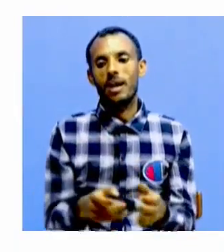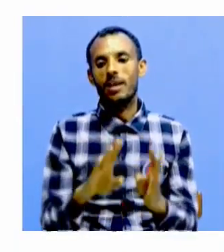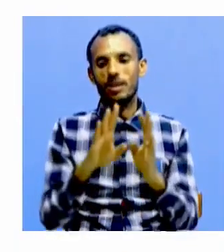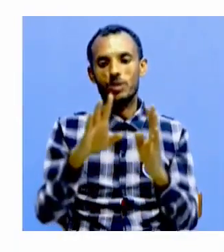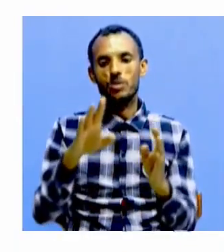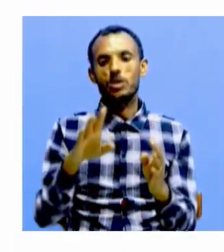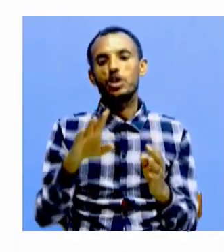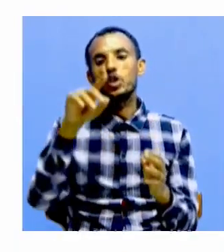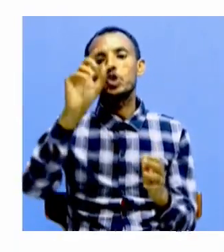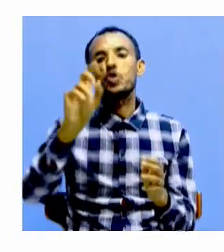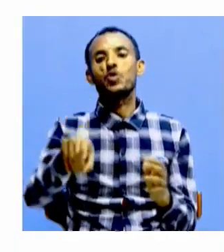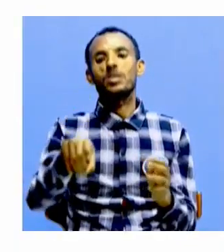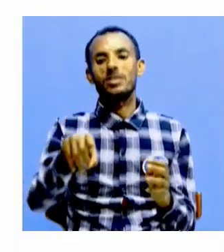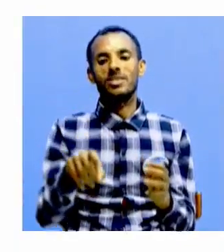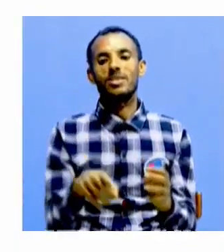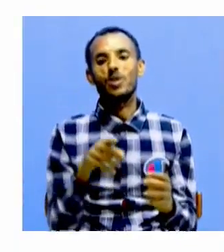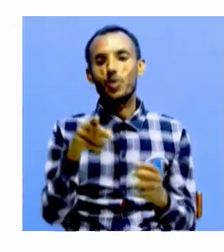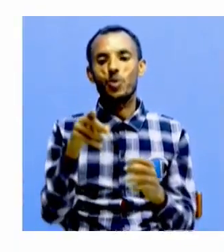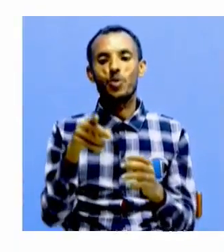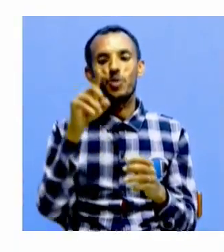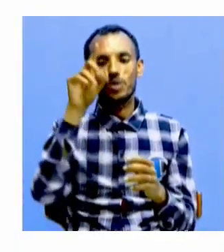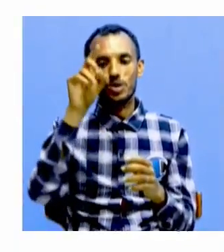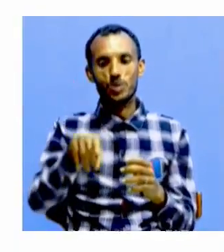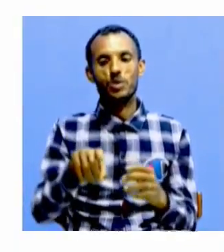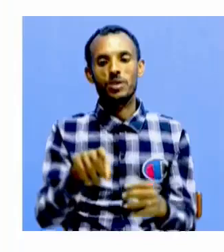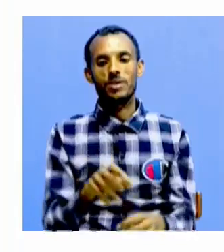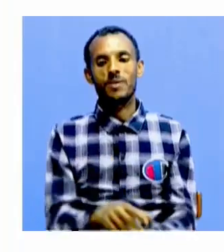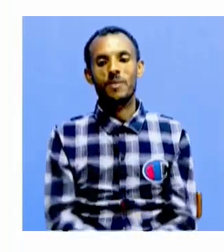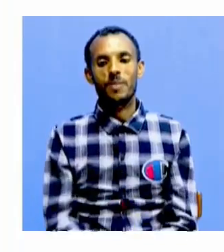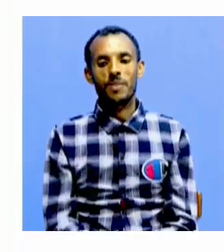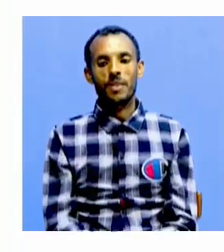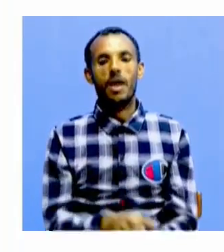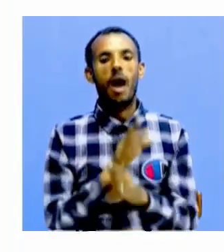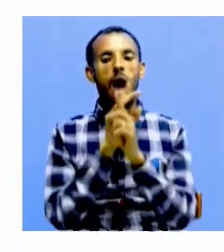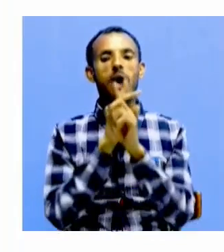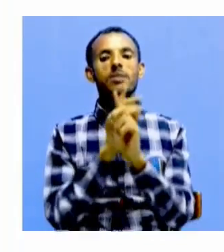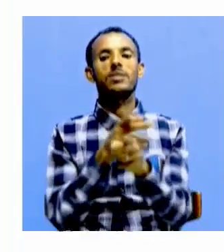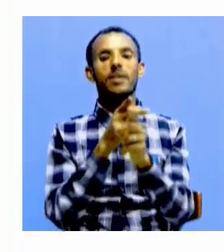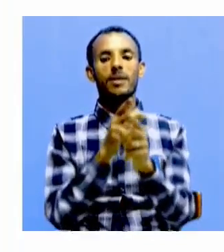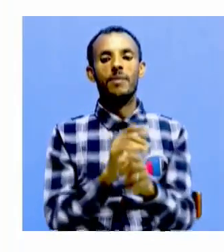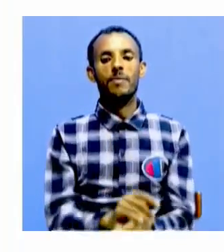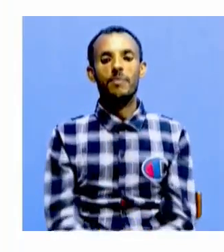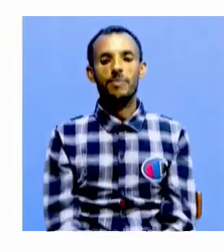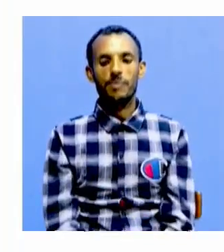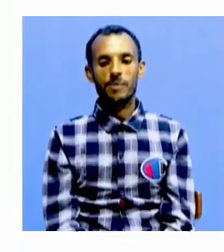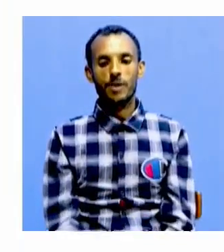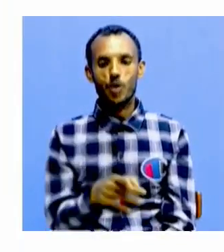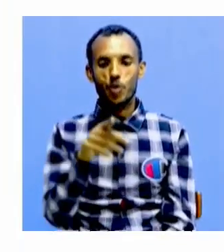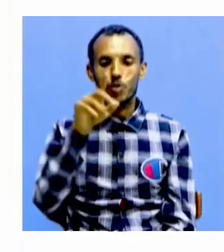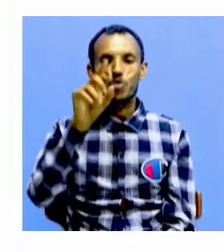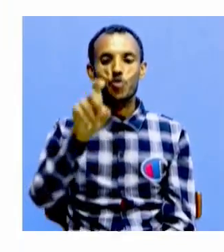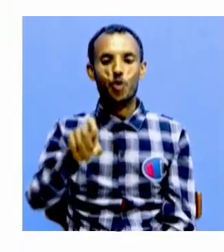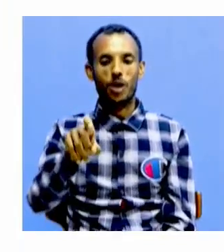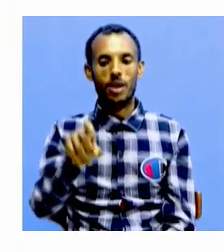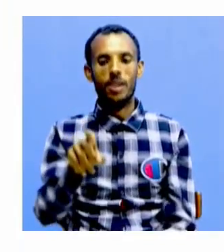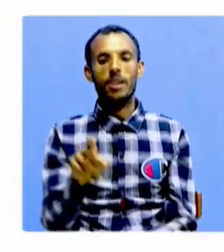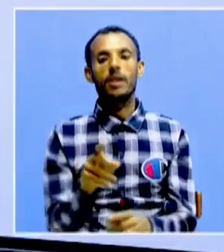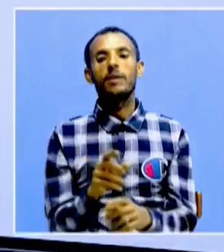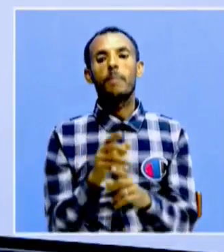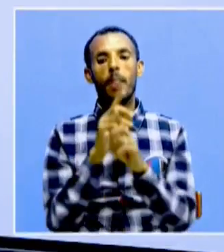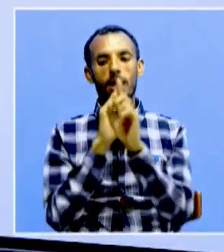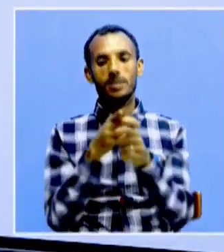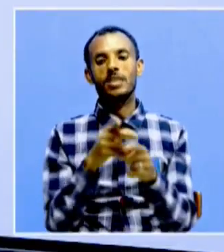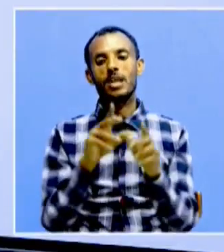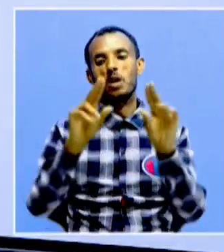should this time. You should, yes, answer. You should answer. There is